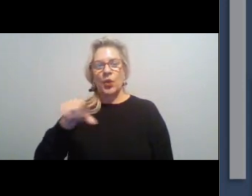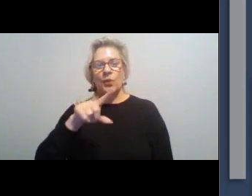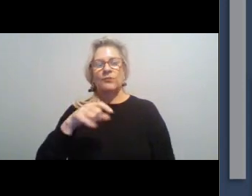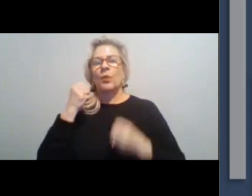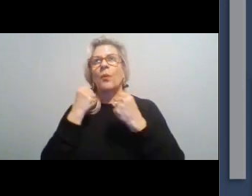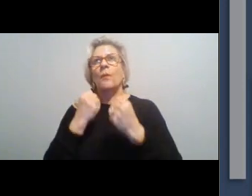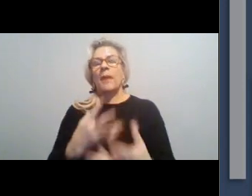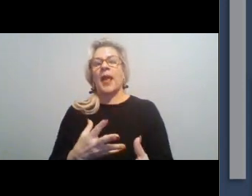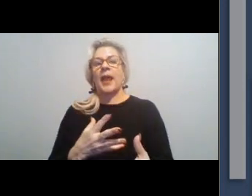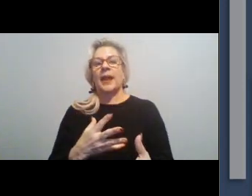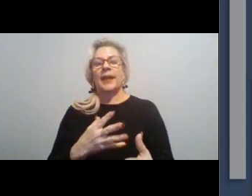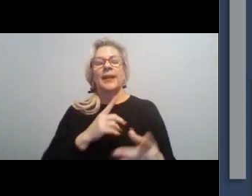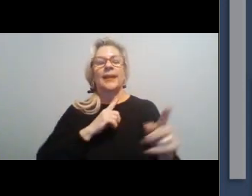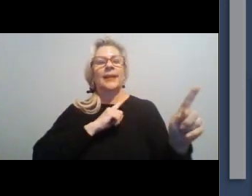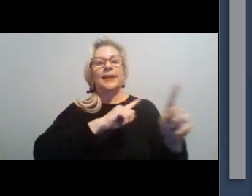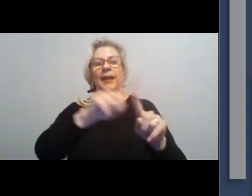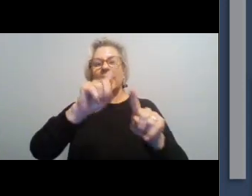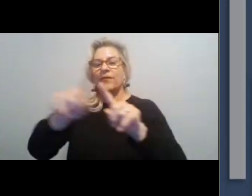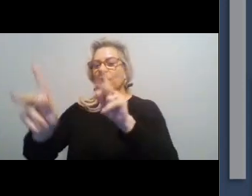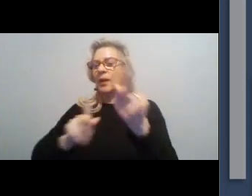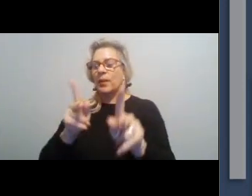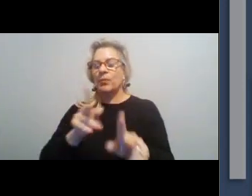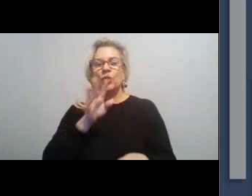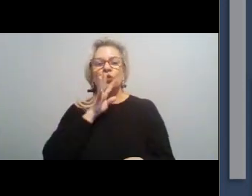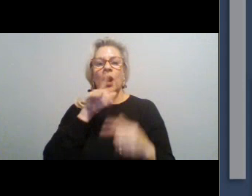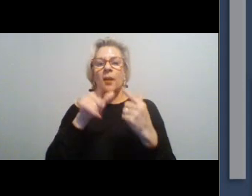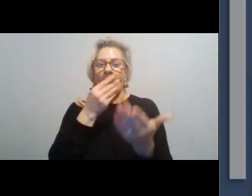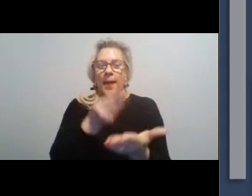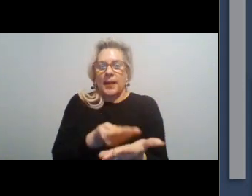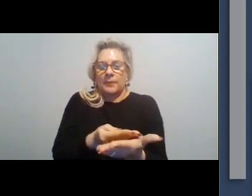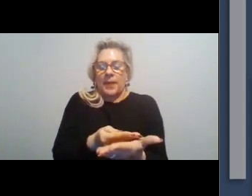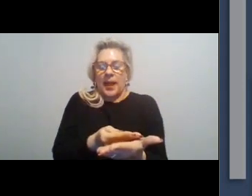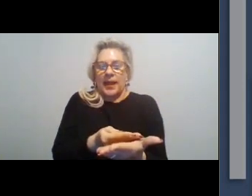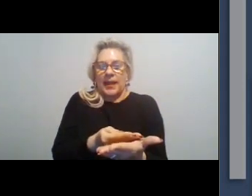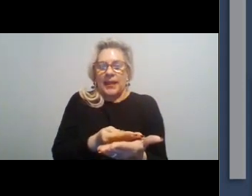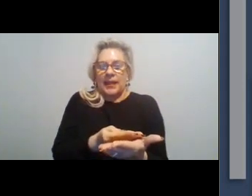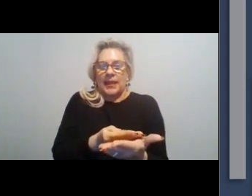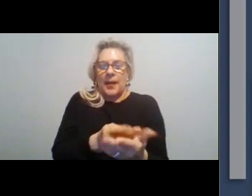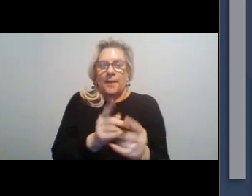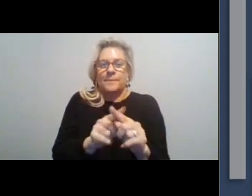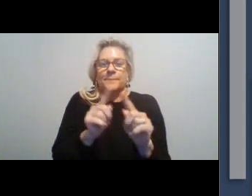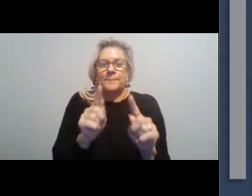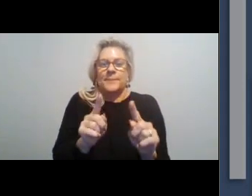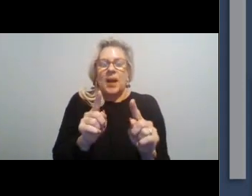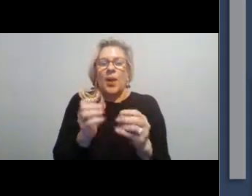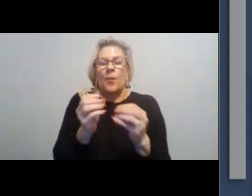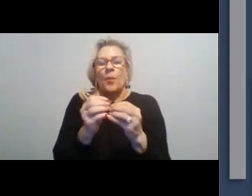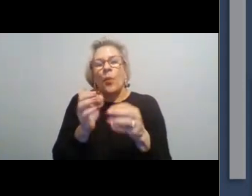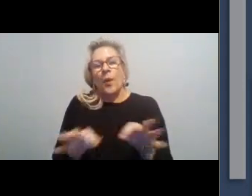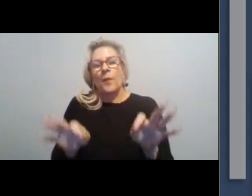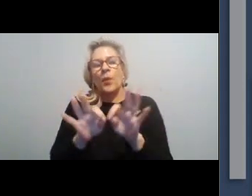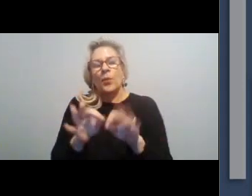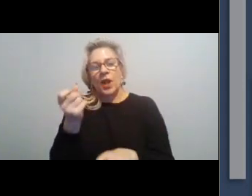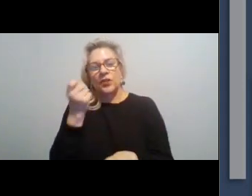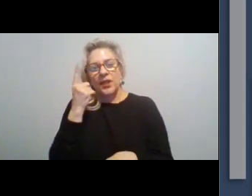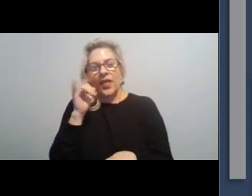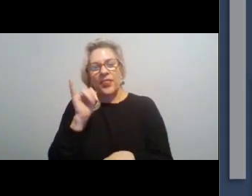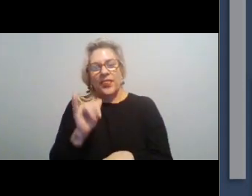many entities that are seeking these dollars, but what's more important is to understand